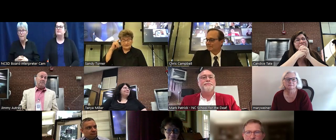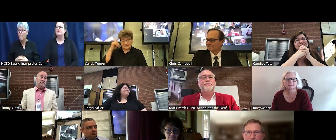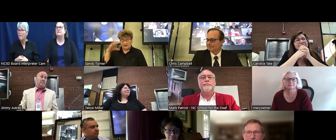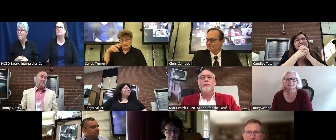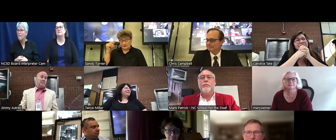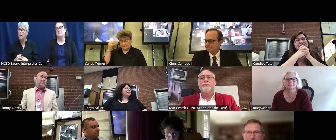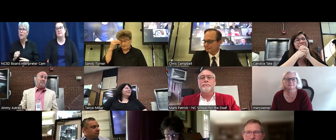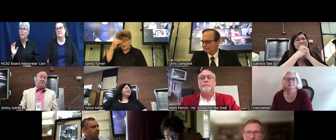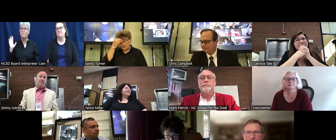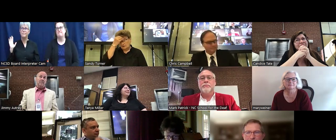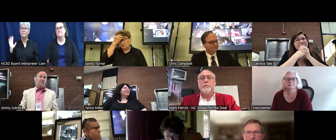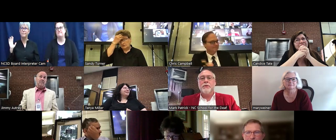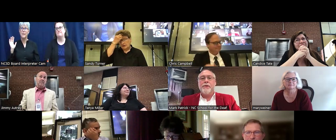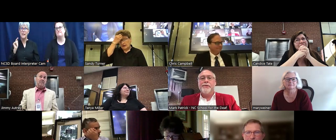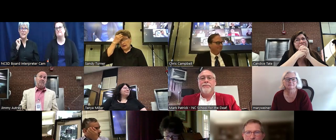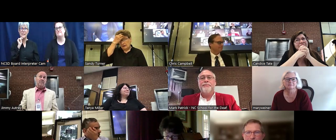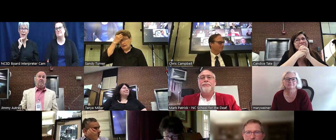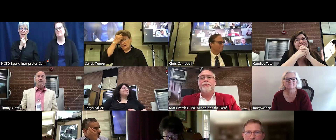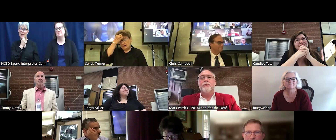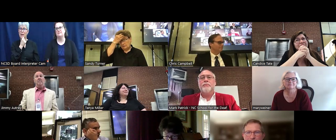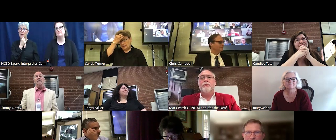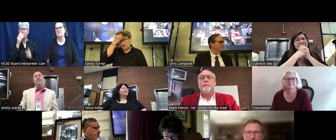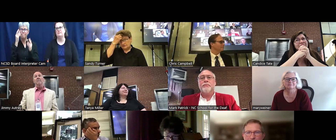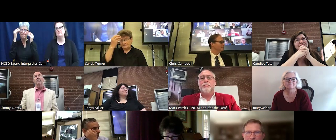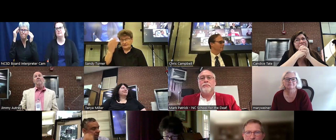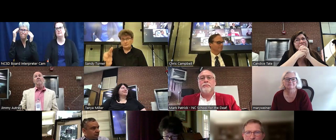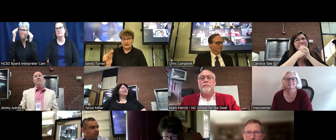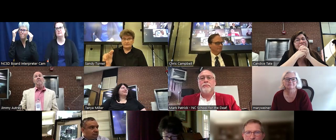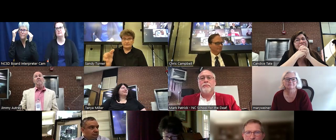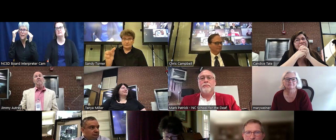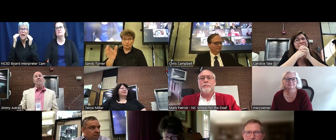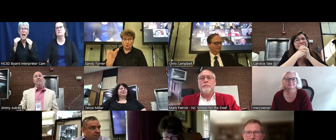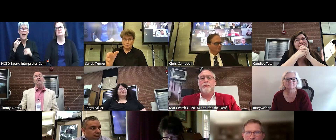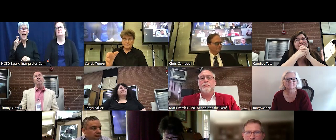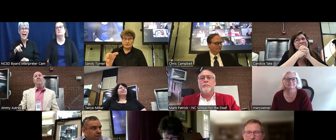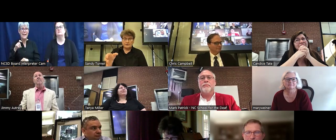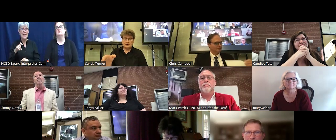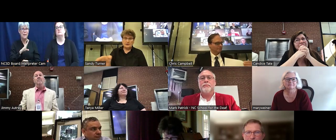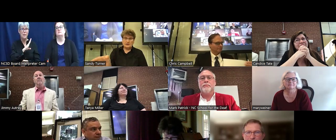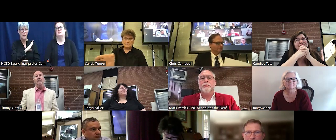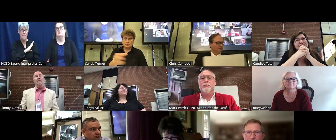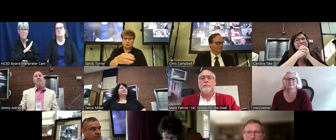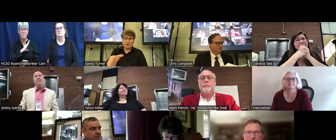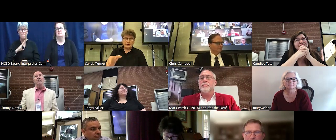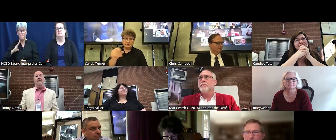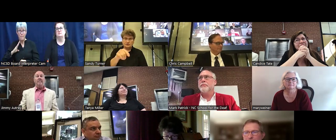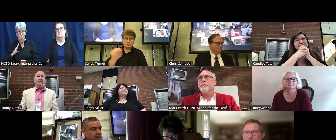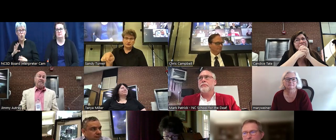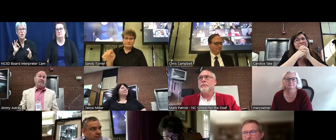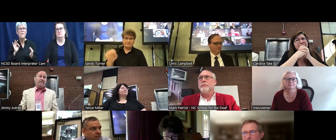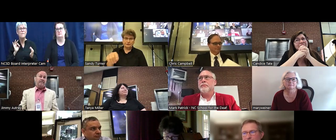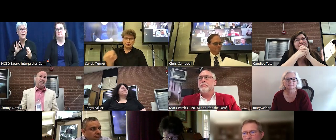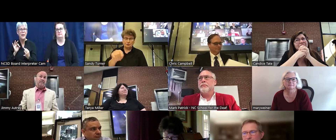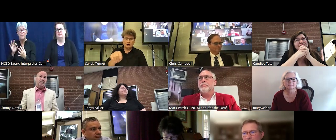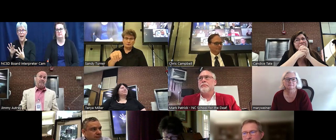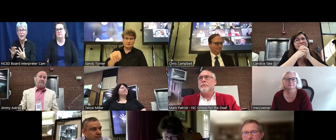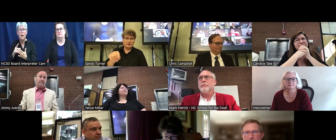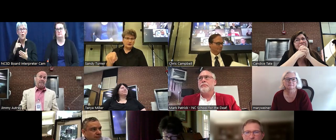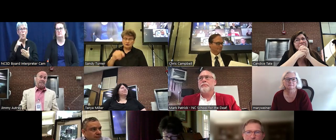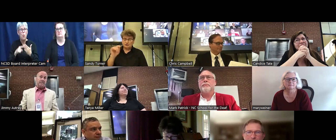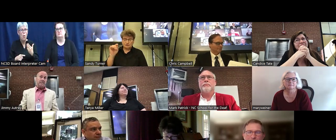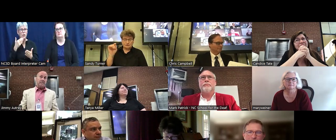I'm thinking out loud. I would like some feedback from the board as to what is good for you